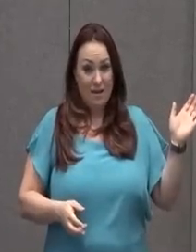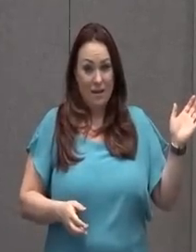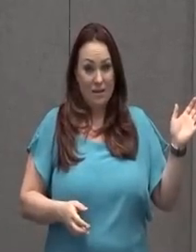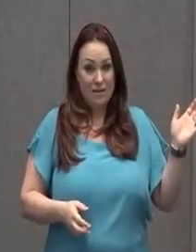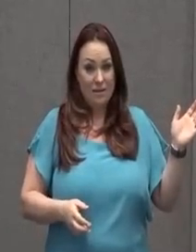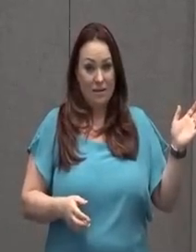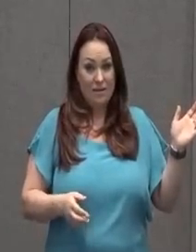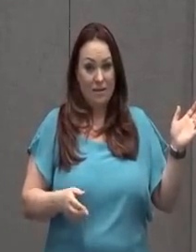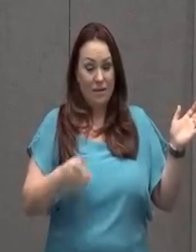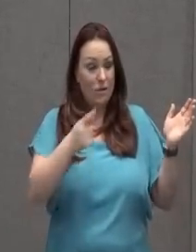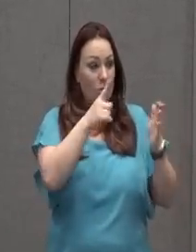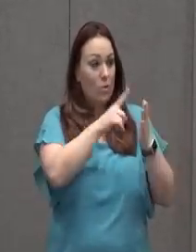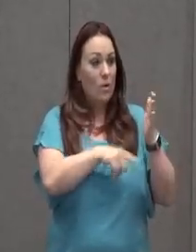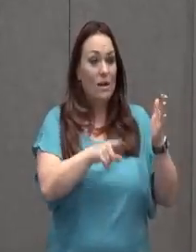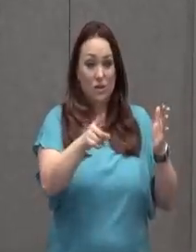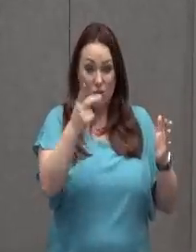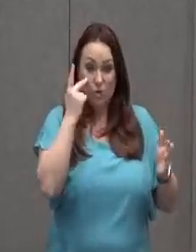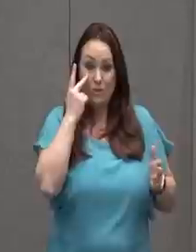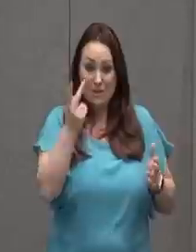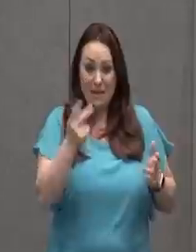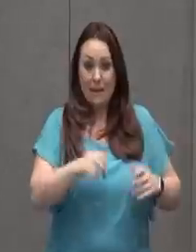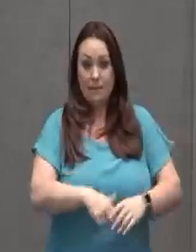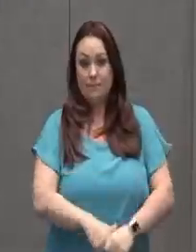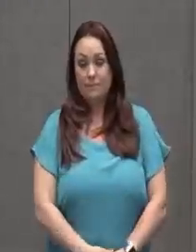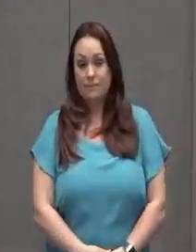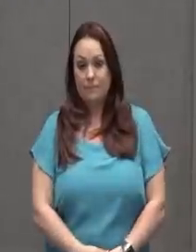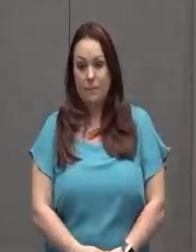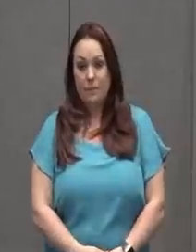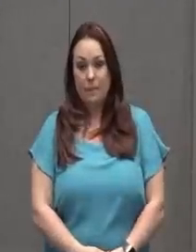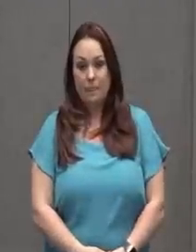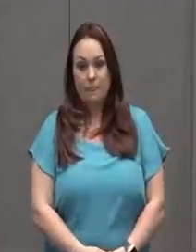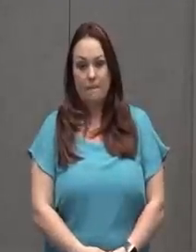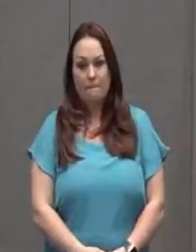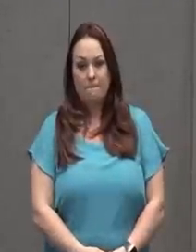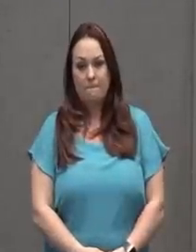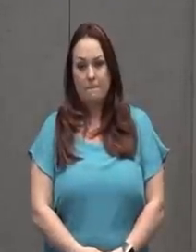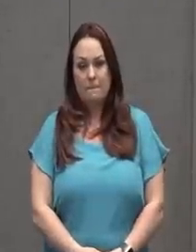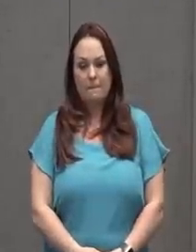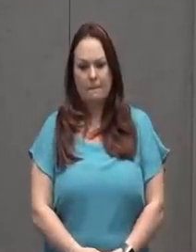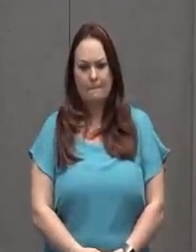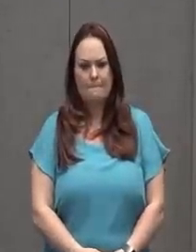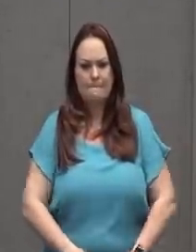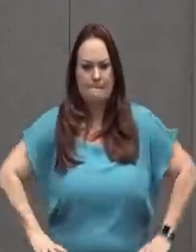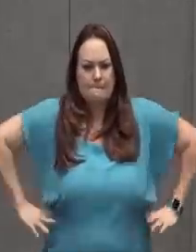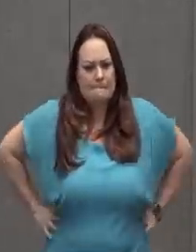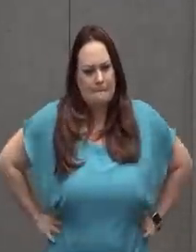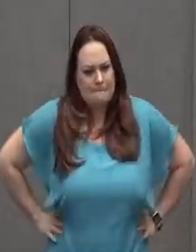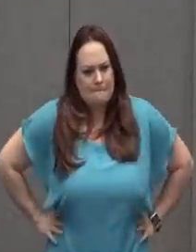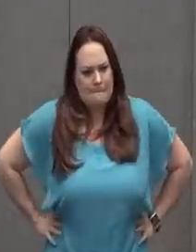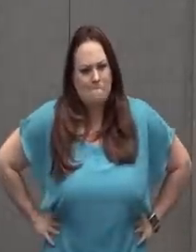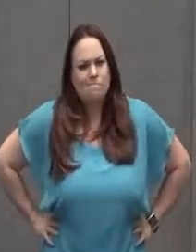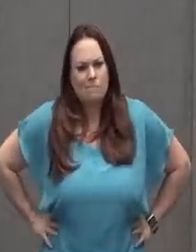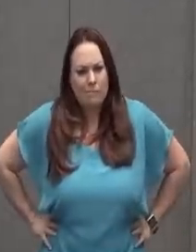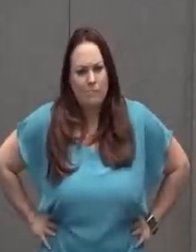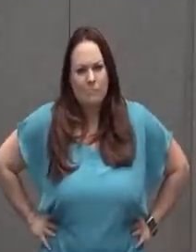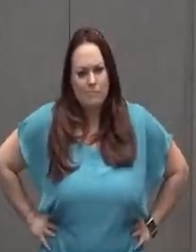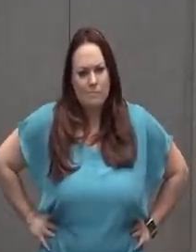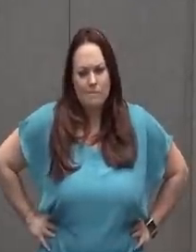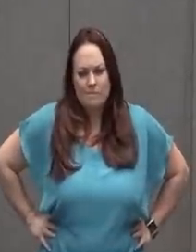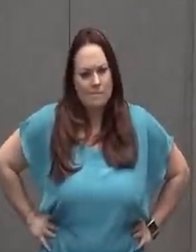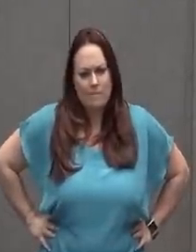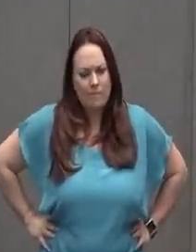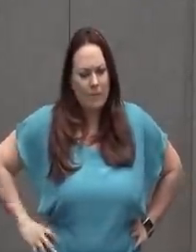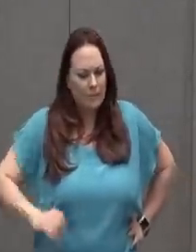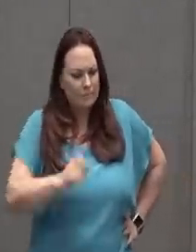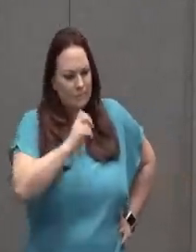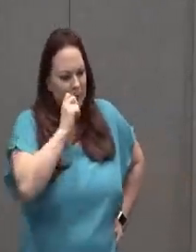What do you see? I don't know, I'm kind of confused. I really don't see anything.